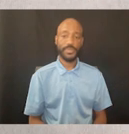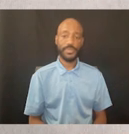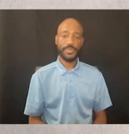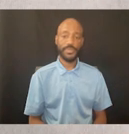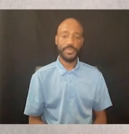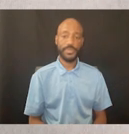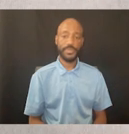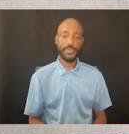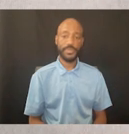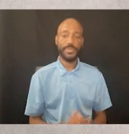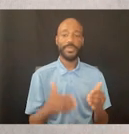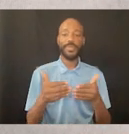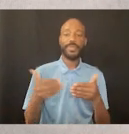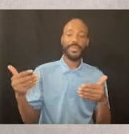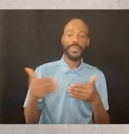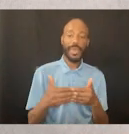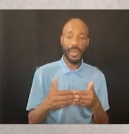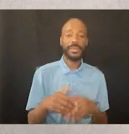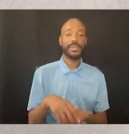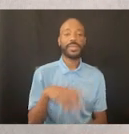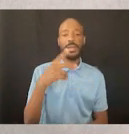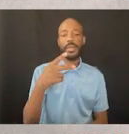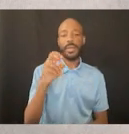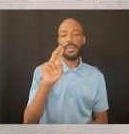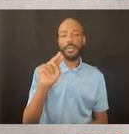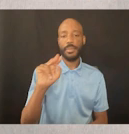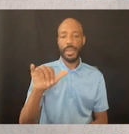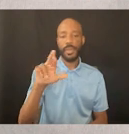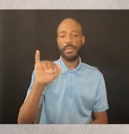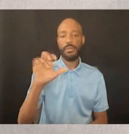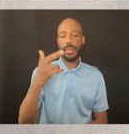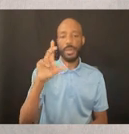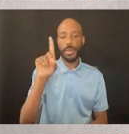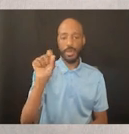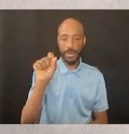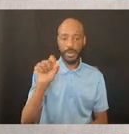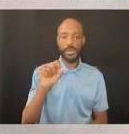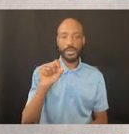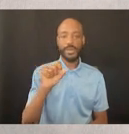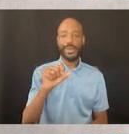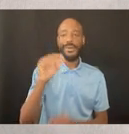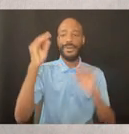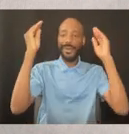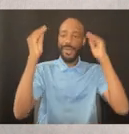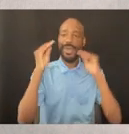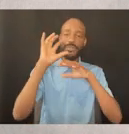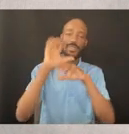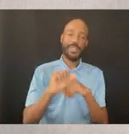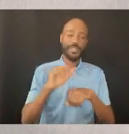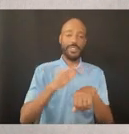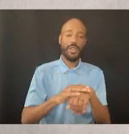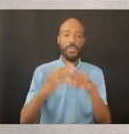Next up, the artist is Penny Richards with Hat Traditions on Warfield in the Quarantine Years from